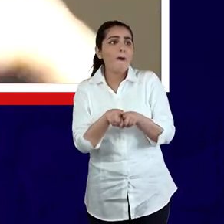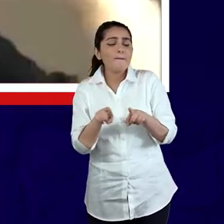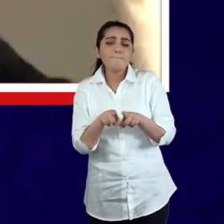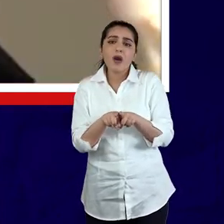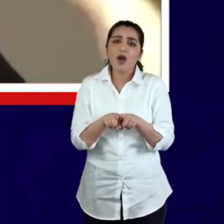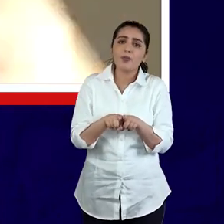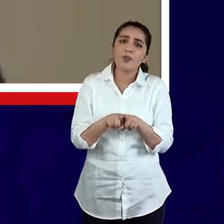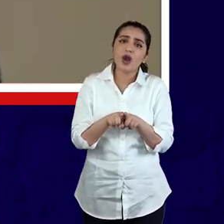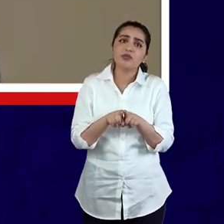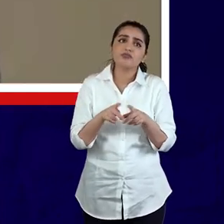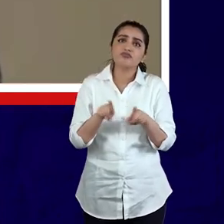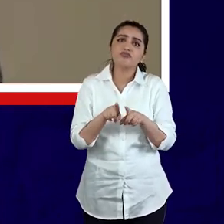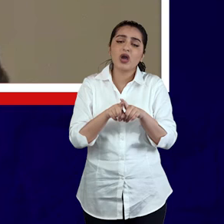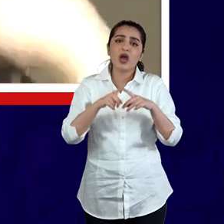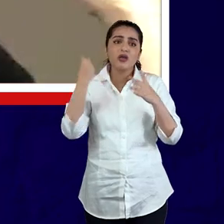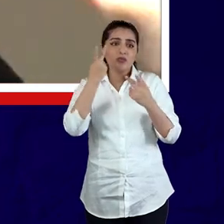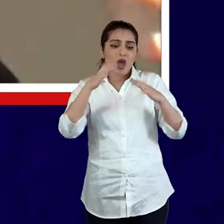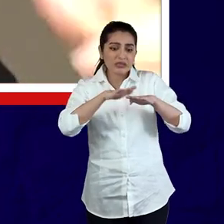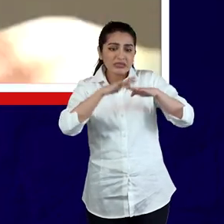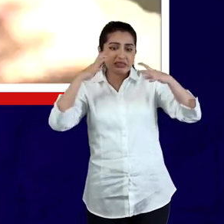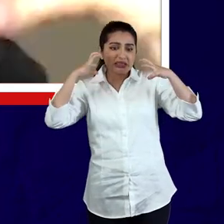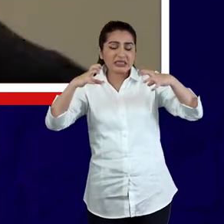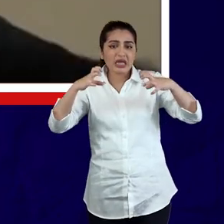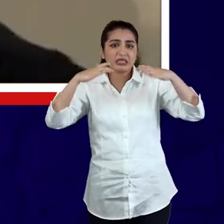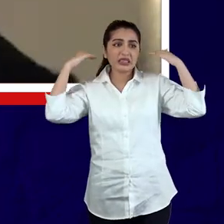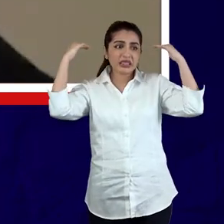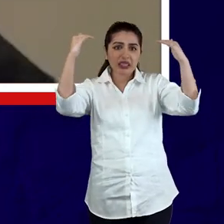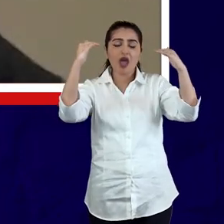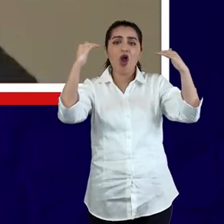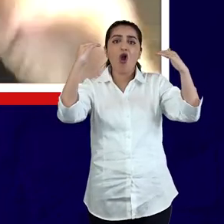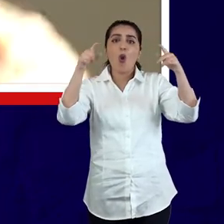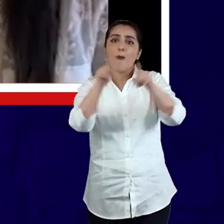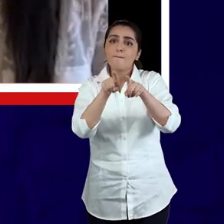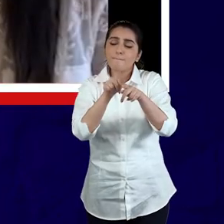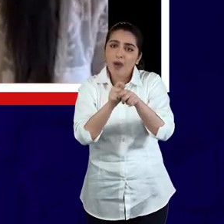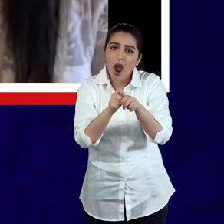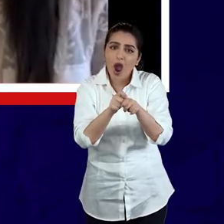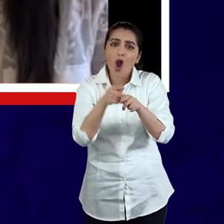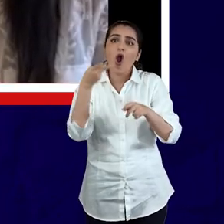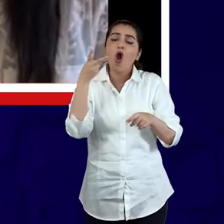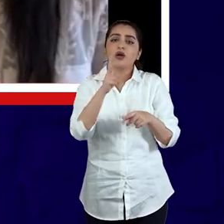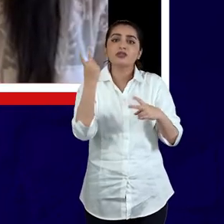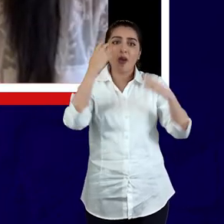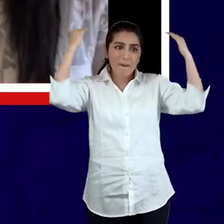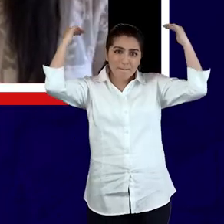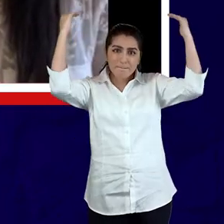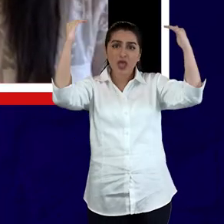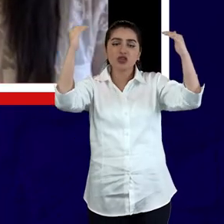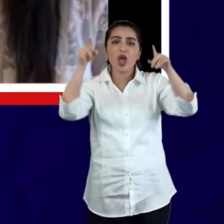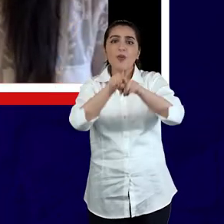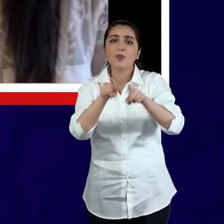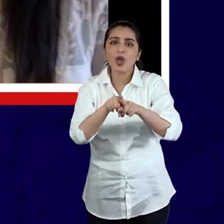know, really kind of elevated platforms on which everybody can seek refuge, or make these, you know what a machan is? You